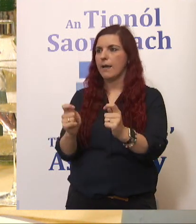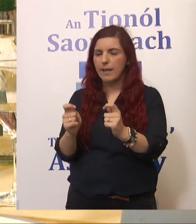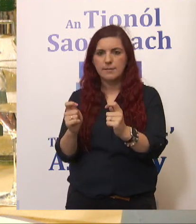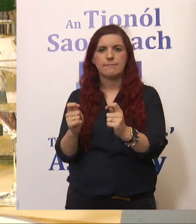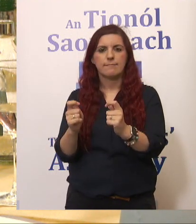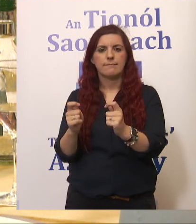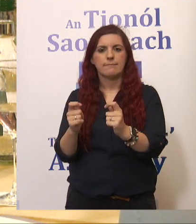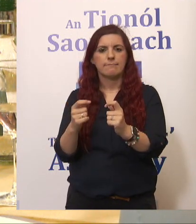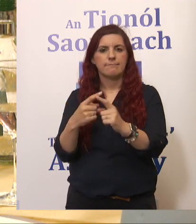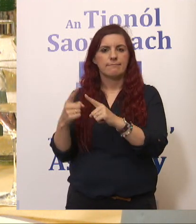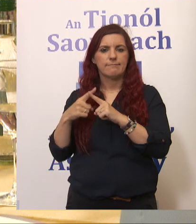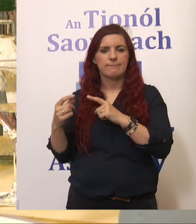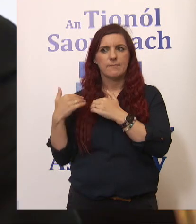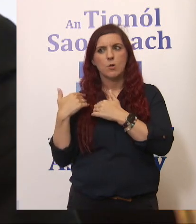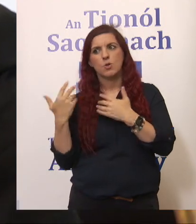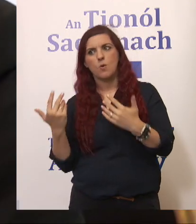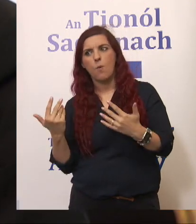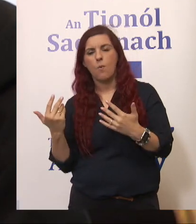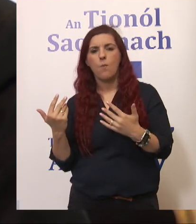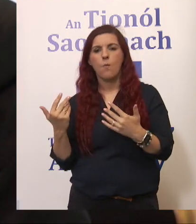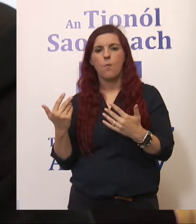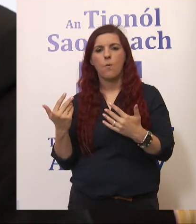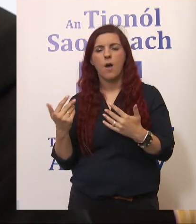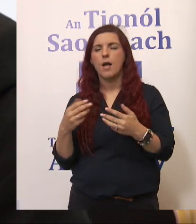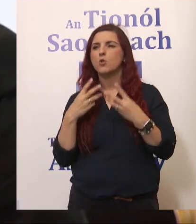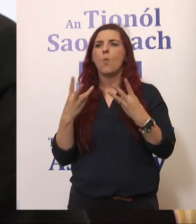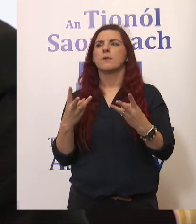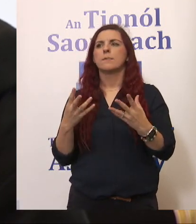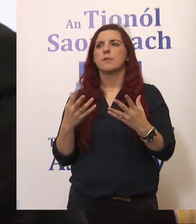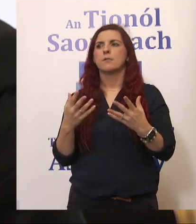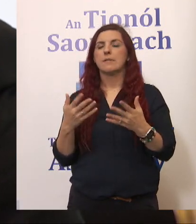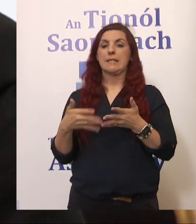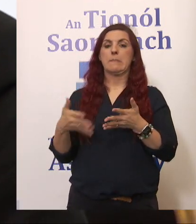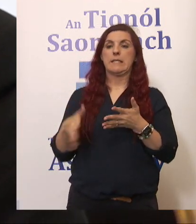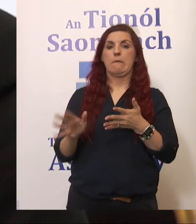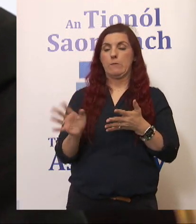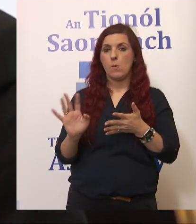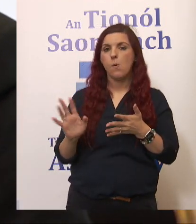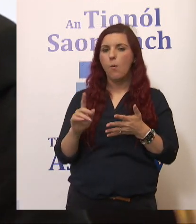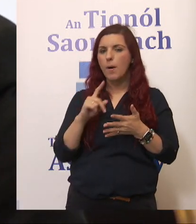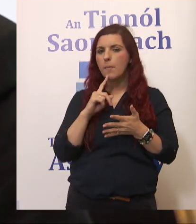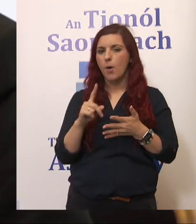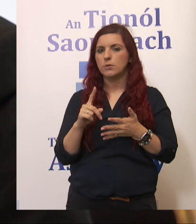stops should be. So without wanting to be too dismissive, right, that was not the most ambitious list